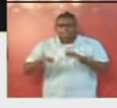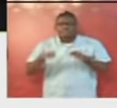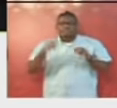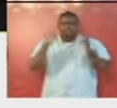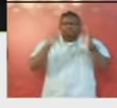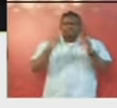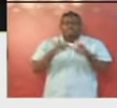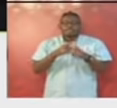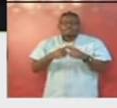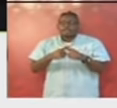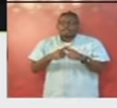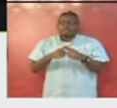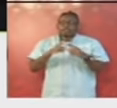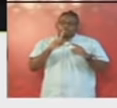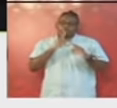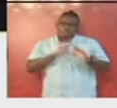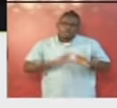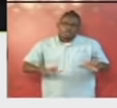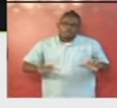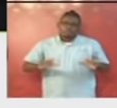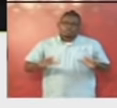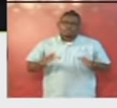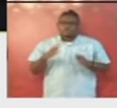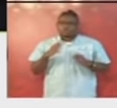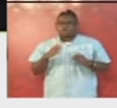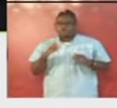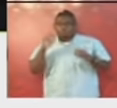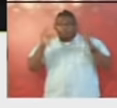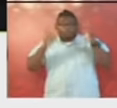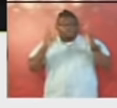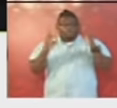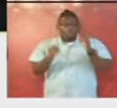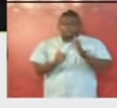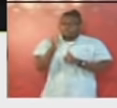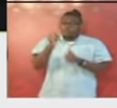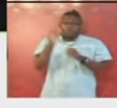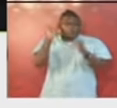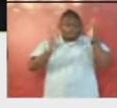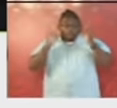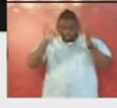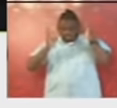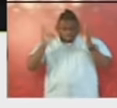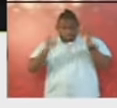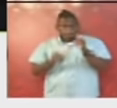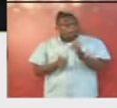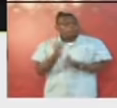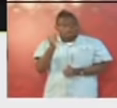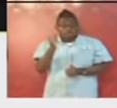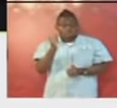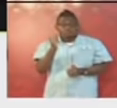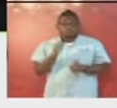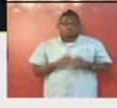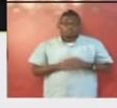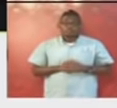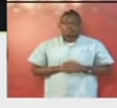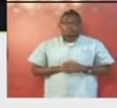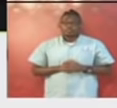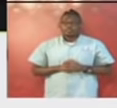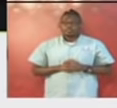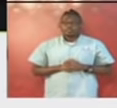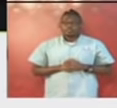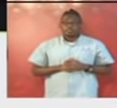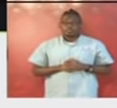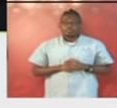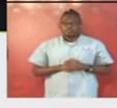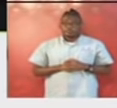and happiness. And worry was the one that was most frequently reported. A significant finding was